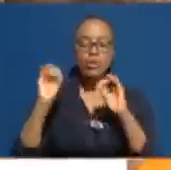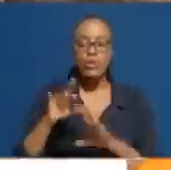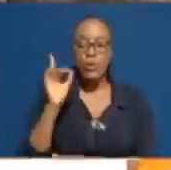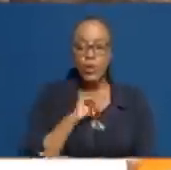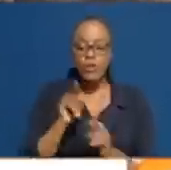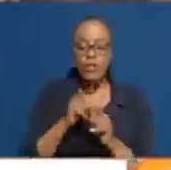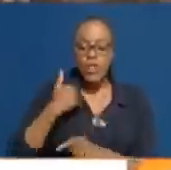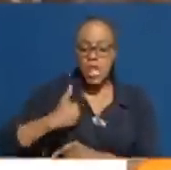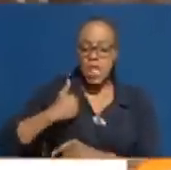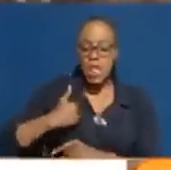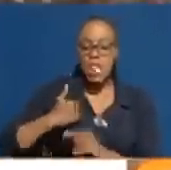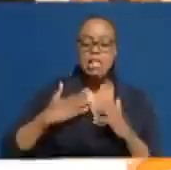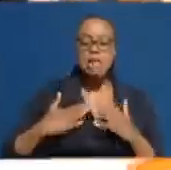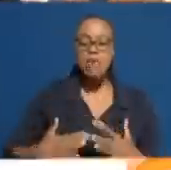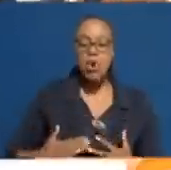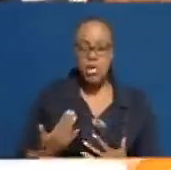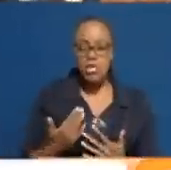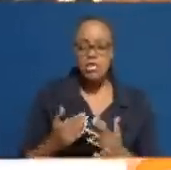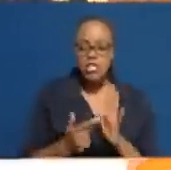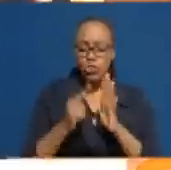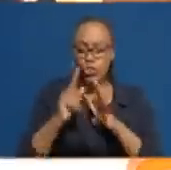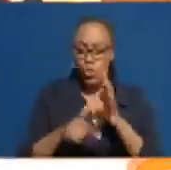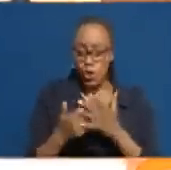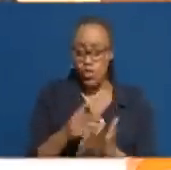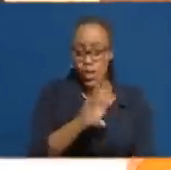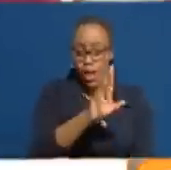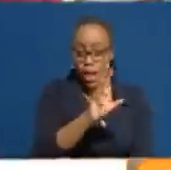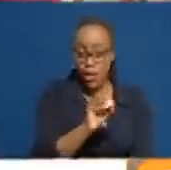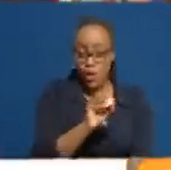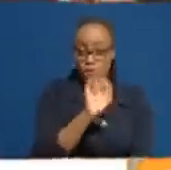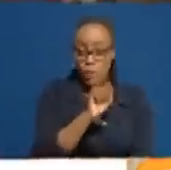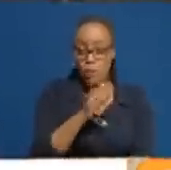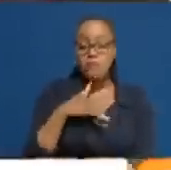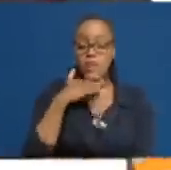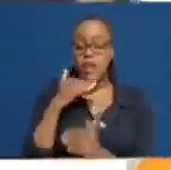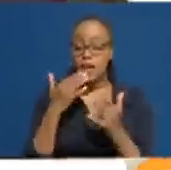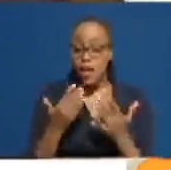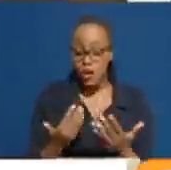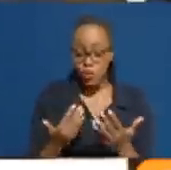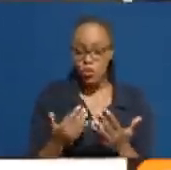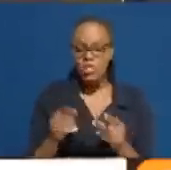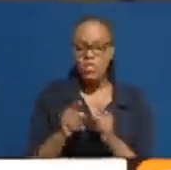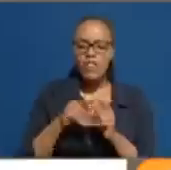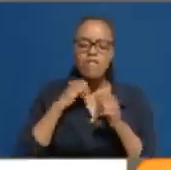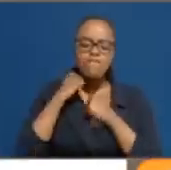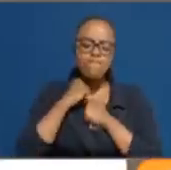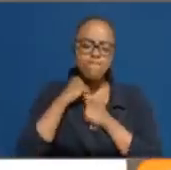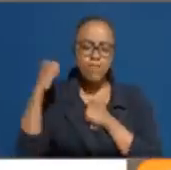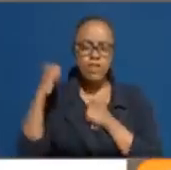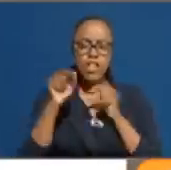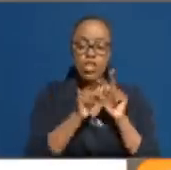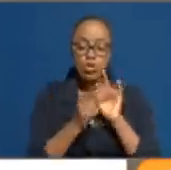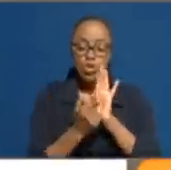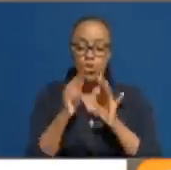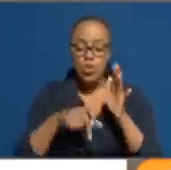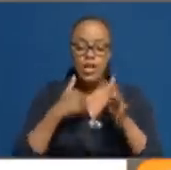autopsy conducted Wednesday this week revealed that the returning officer could have died as a result of strangulation. The report shows